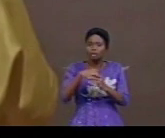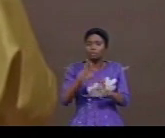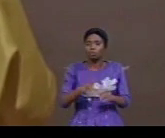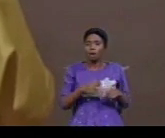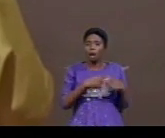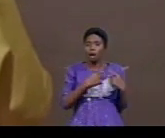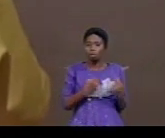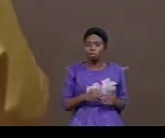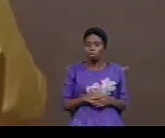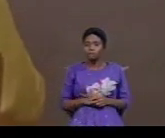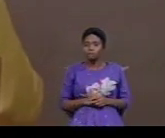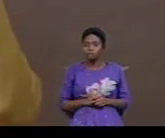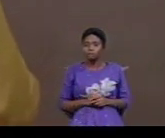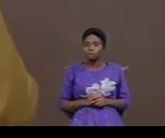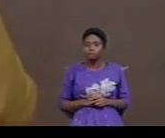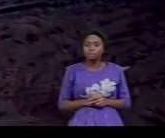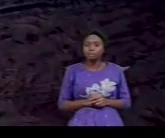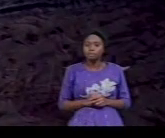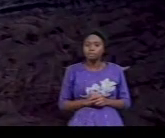Teresa.